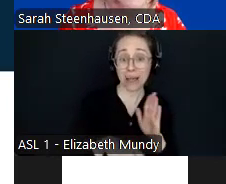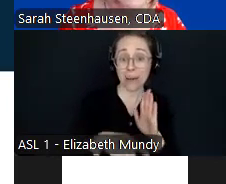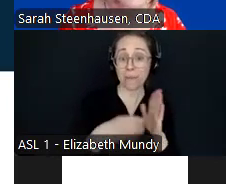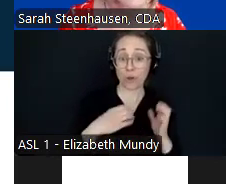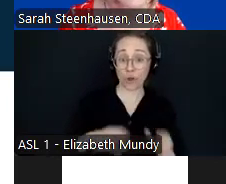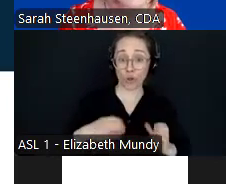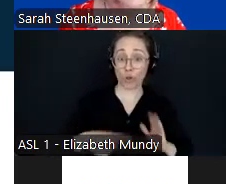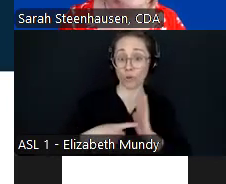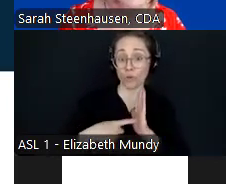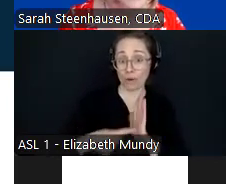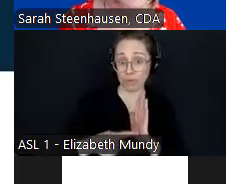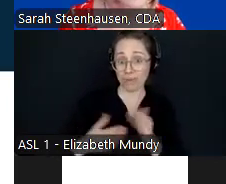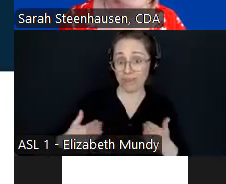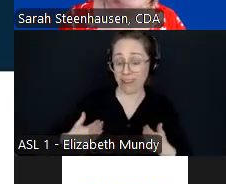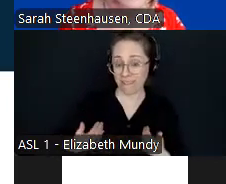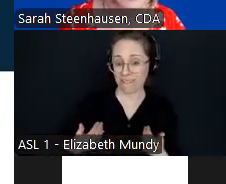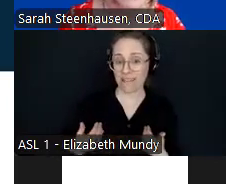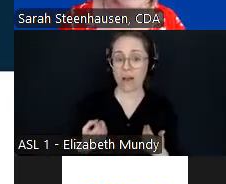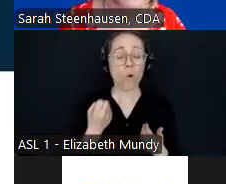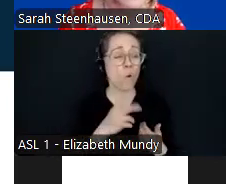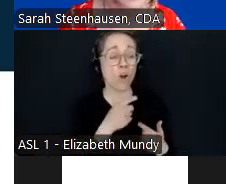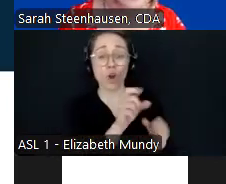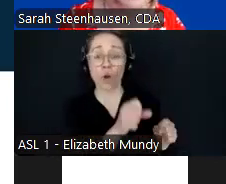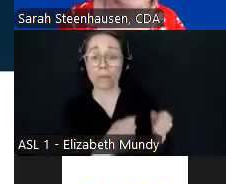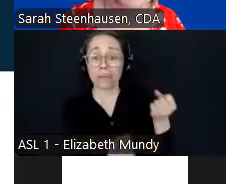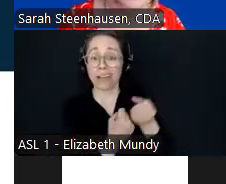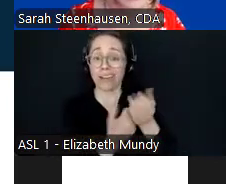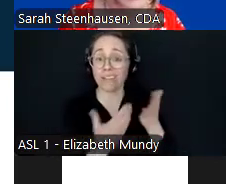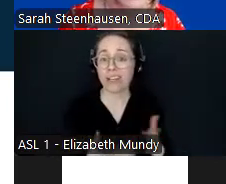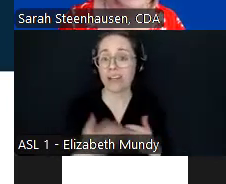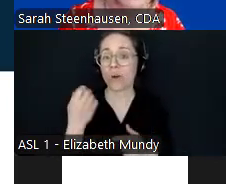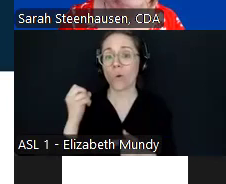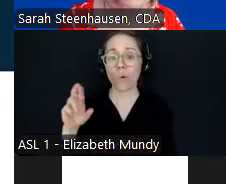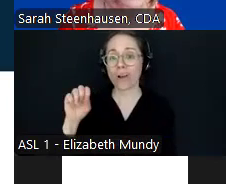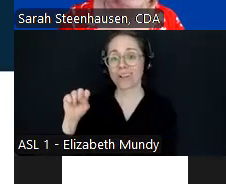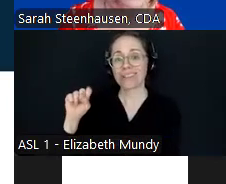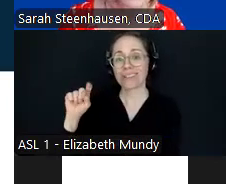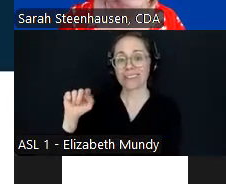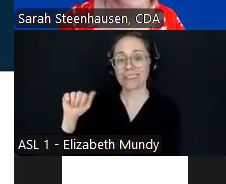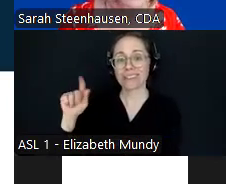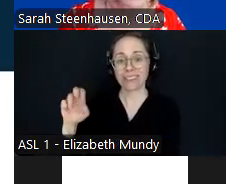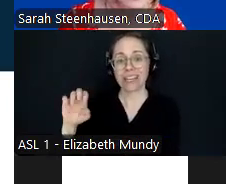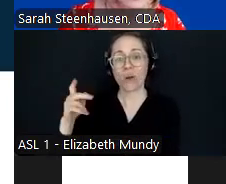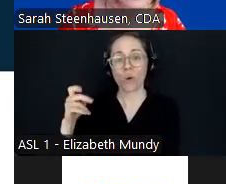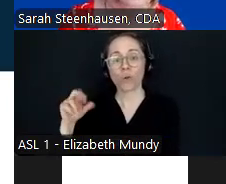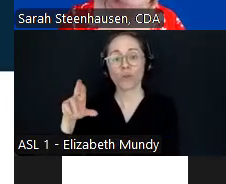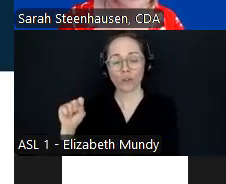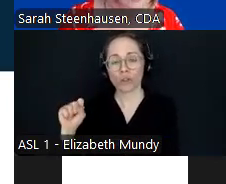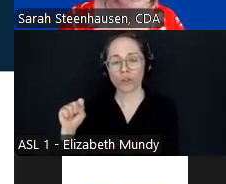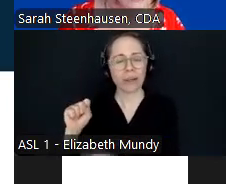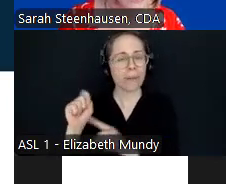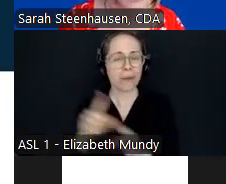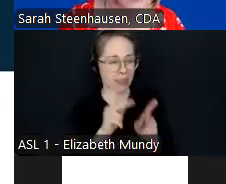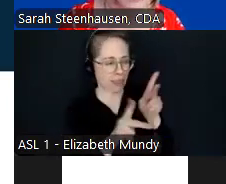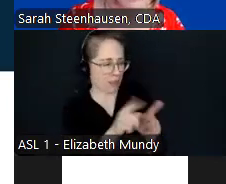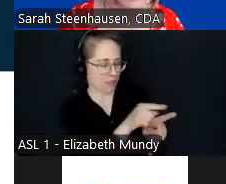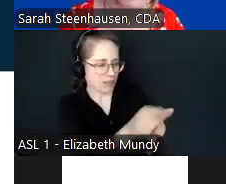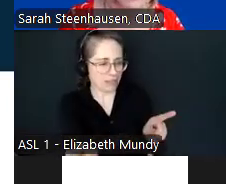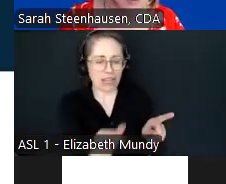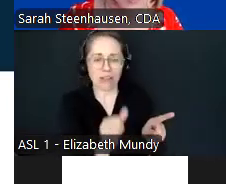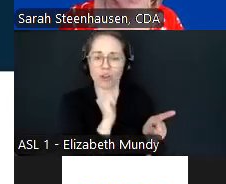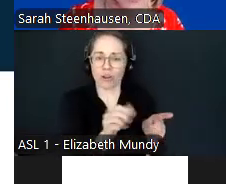but primarily it might be advocates or stakeholders, but not people themselves who are not connected to the policy